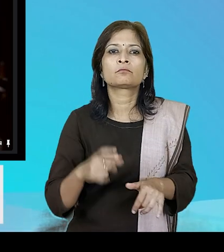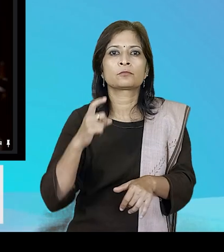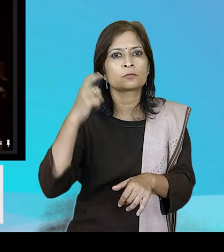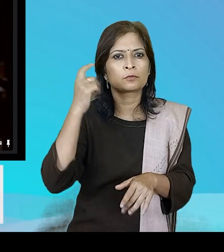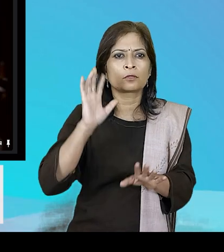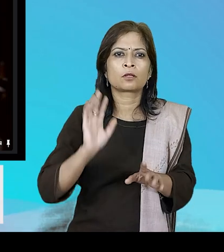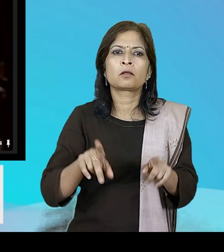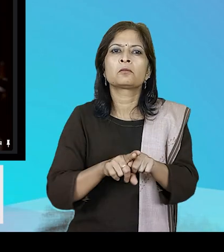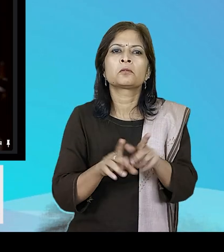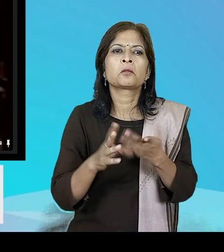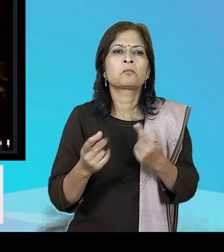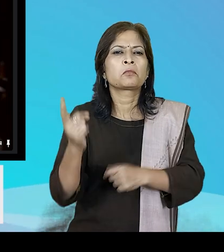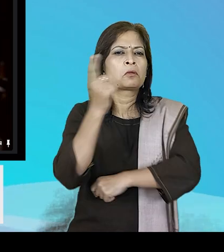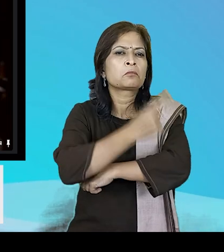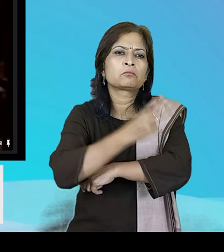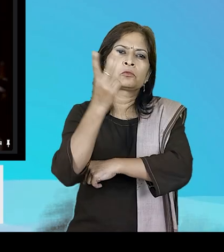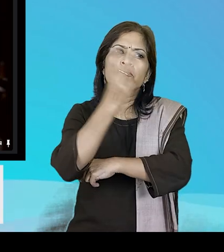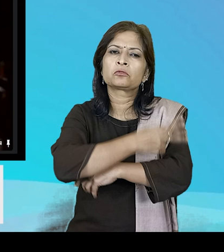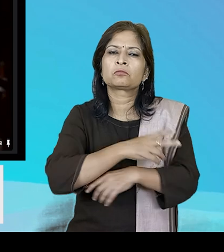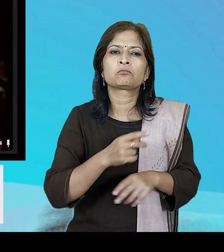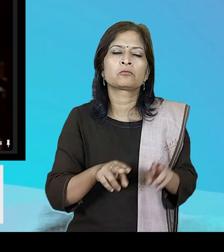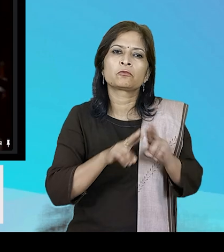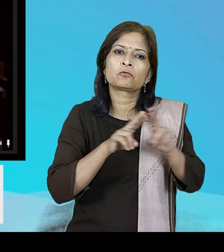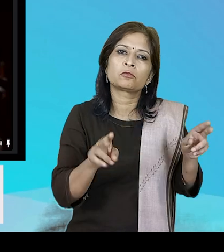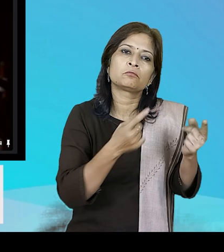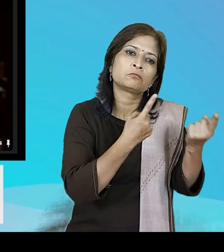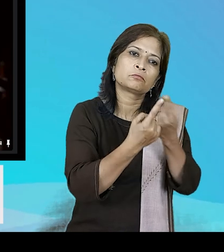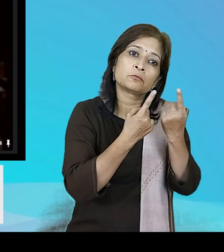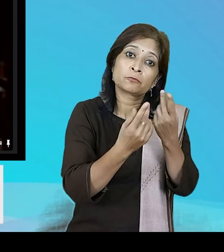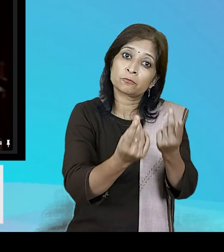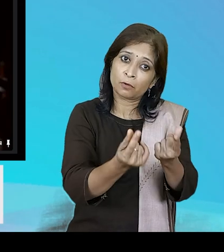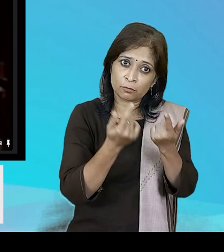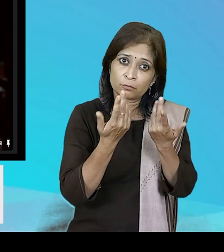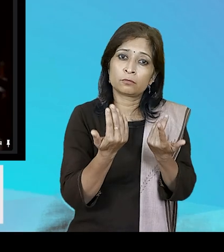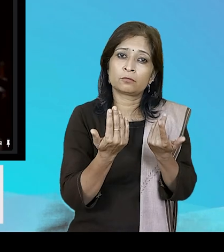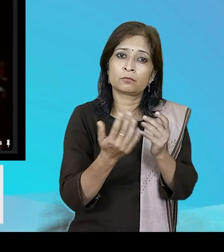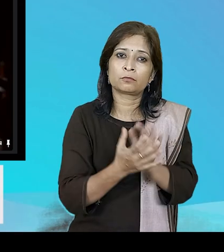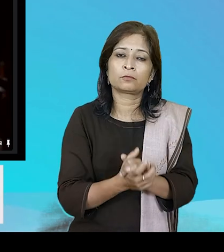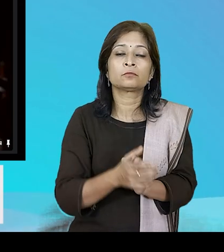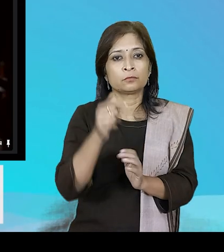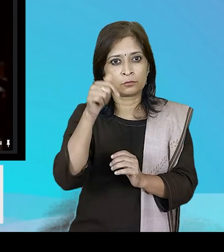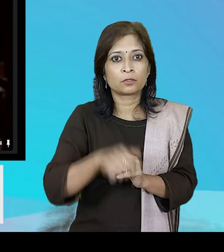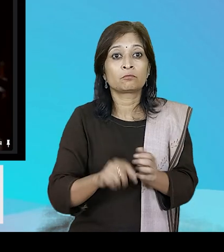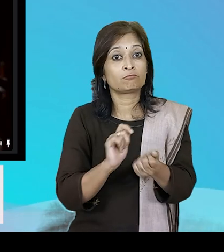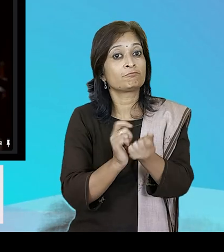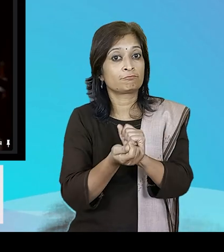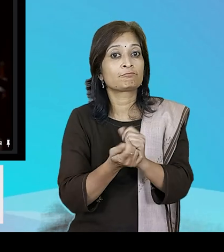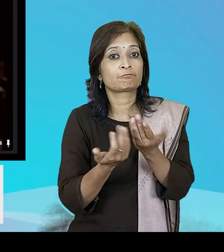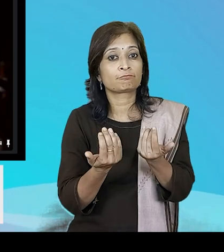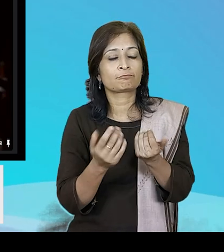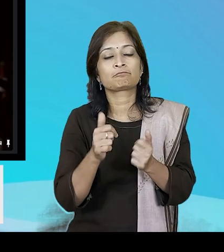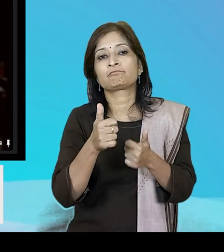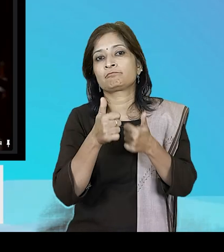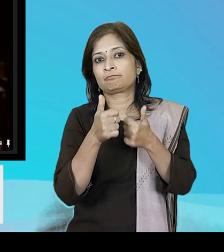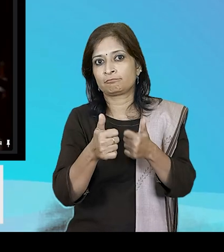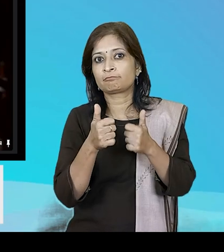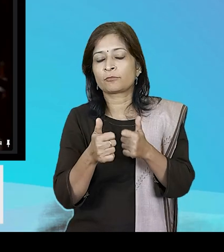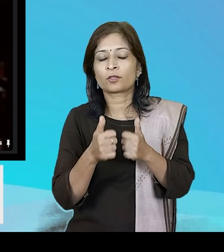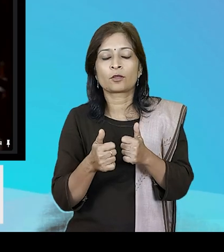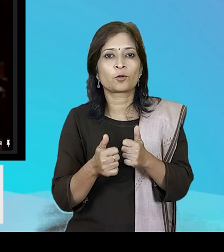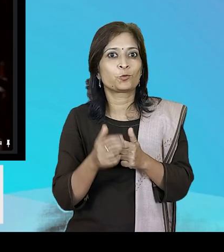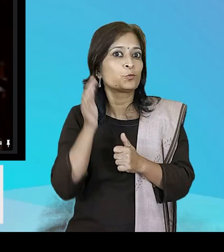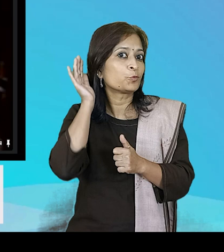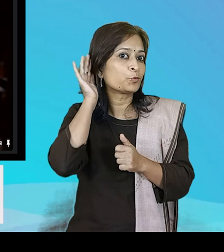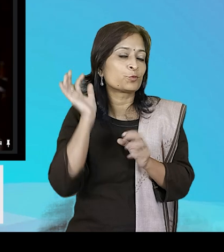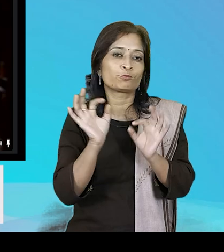and the UT police usually takes 1 to 2 days to complete the verification. Okay, so there have been changes now.